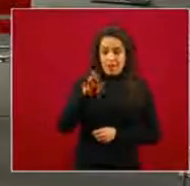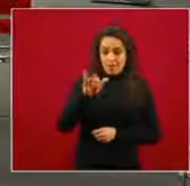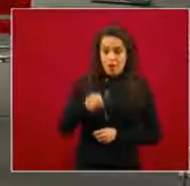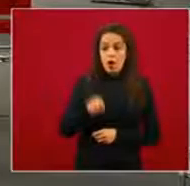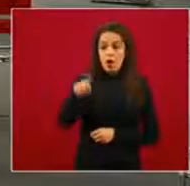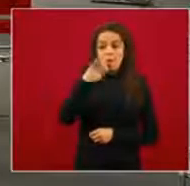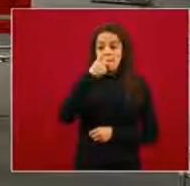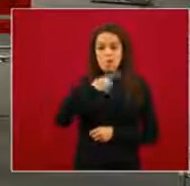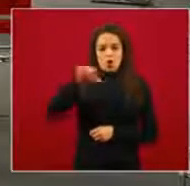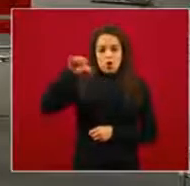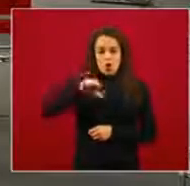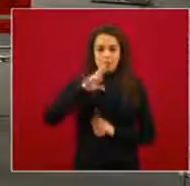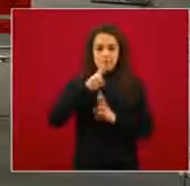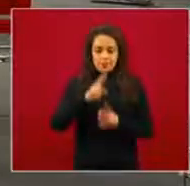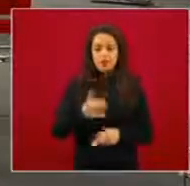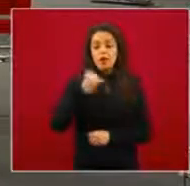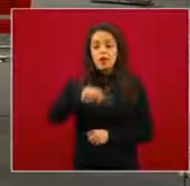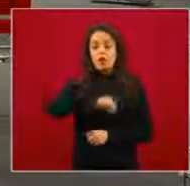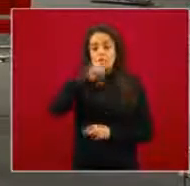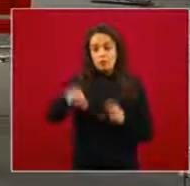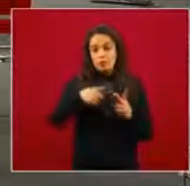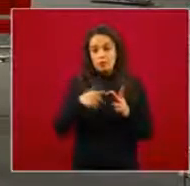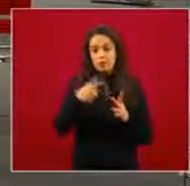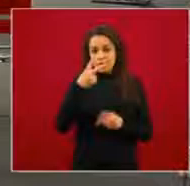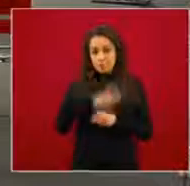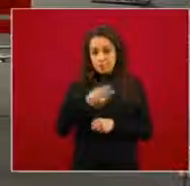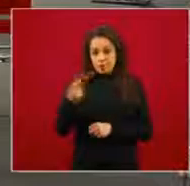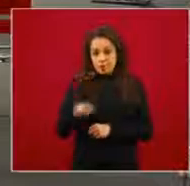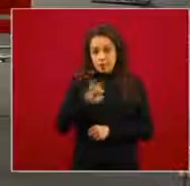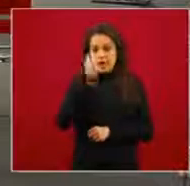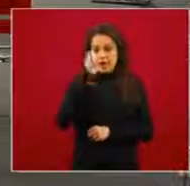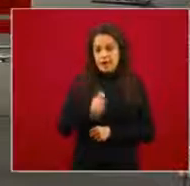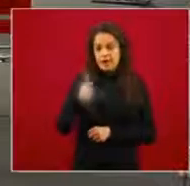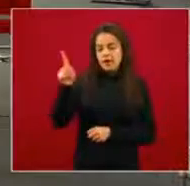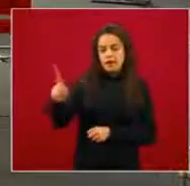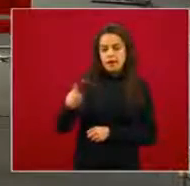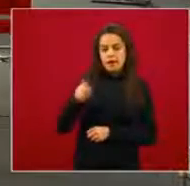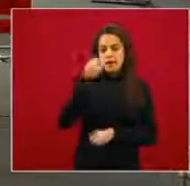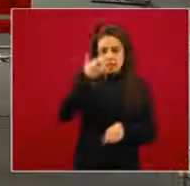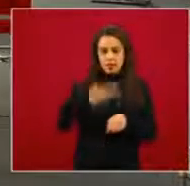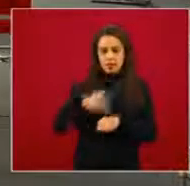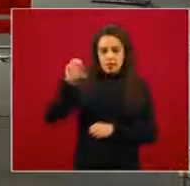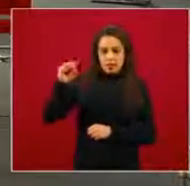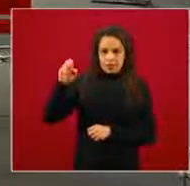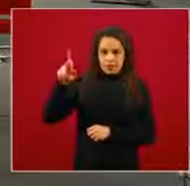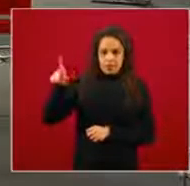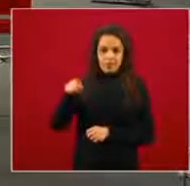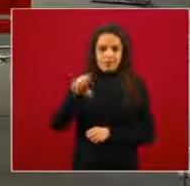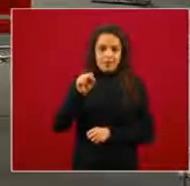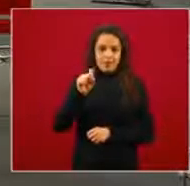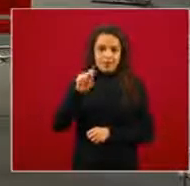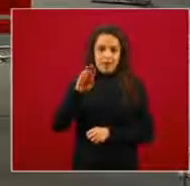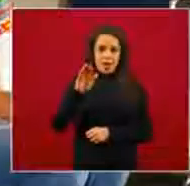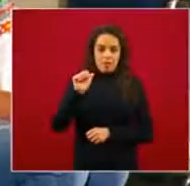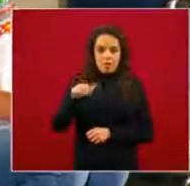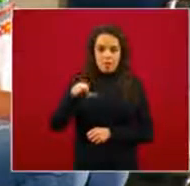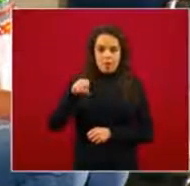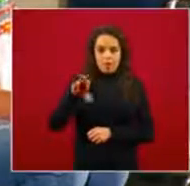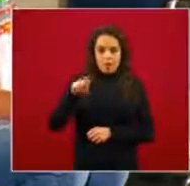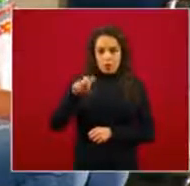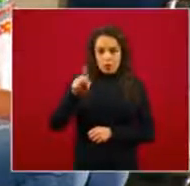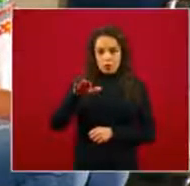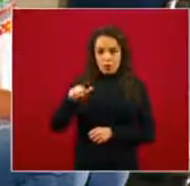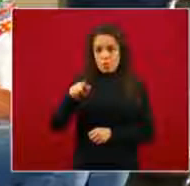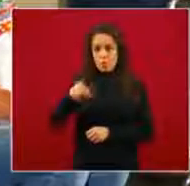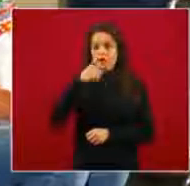to answer about this. And the second question, for the Minister of Education, Esteban